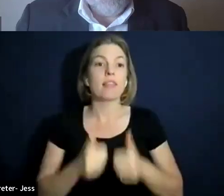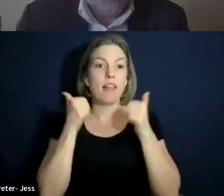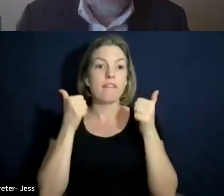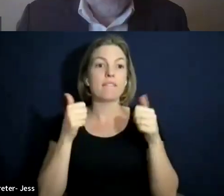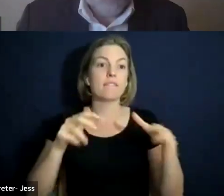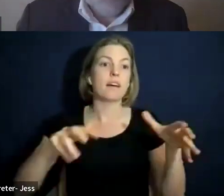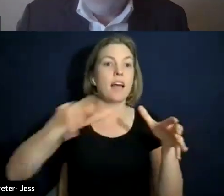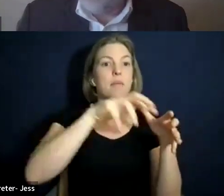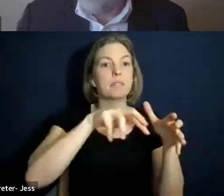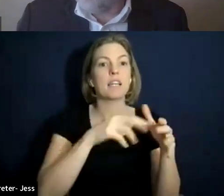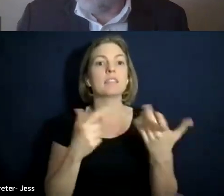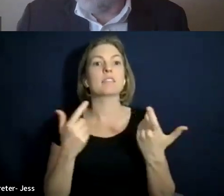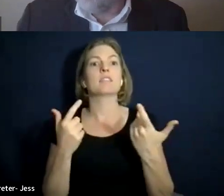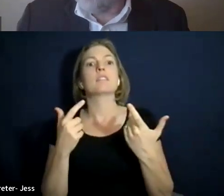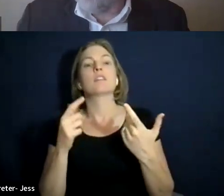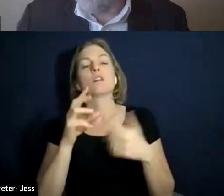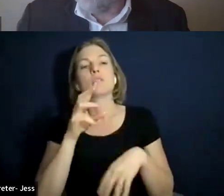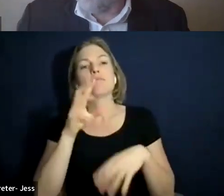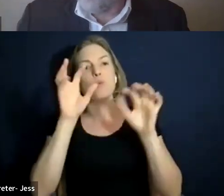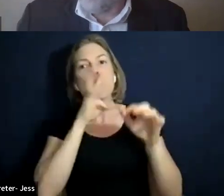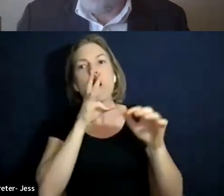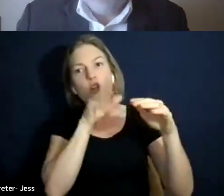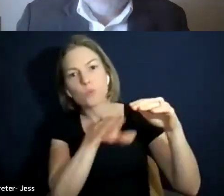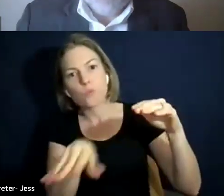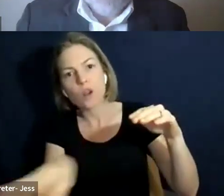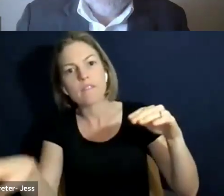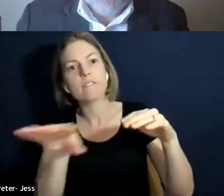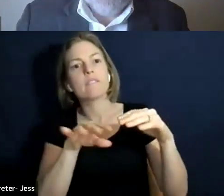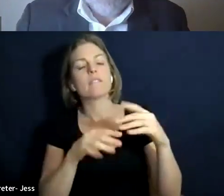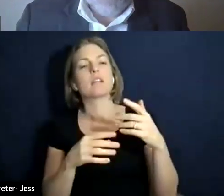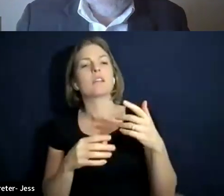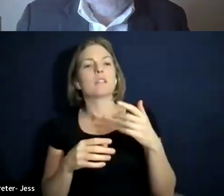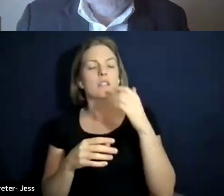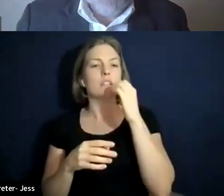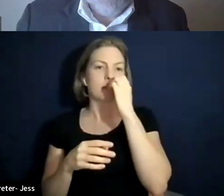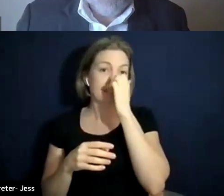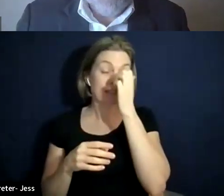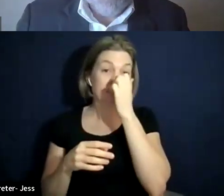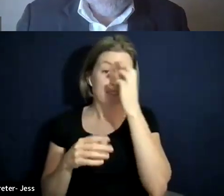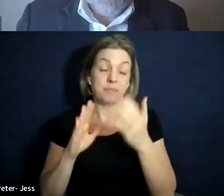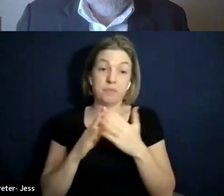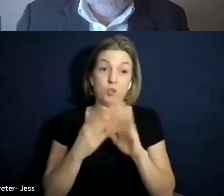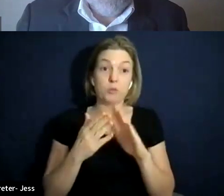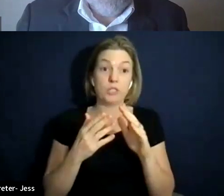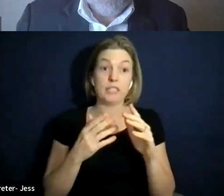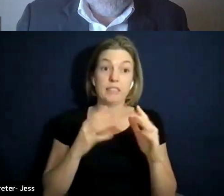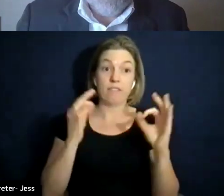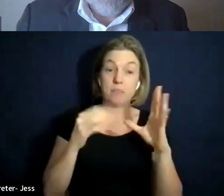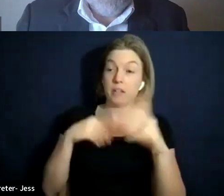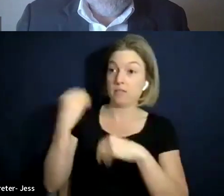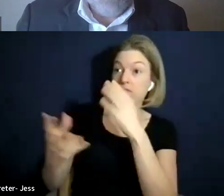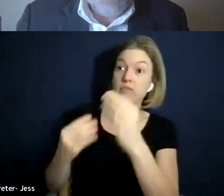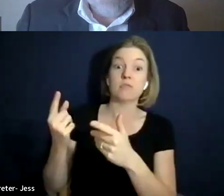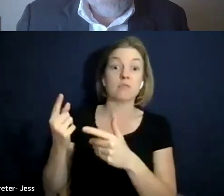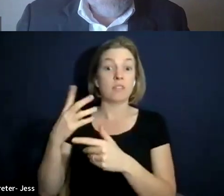management, and runoff, and that the community input that's been given and the decisions that have been